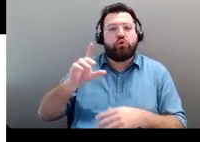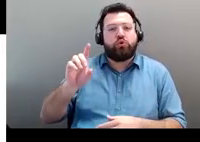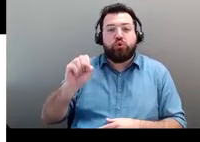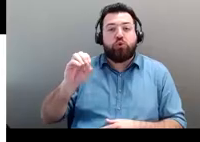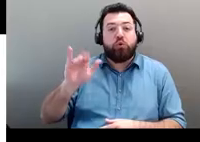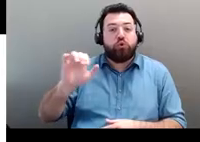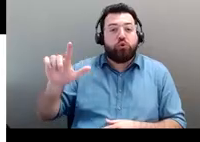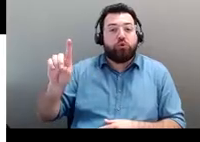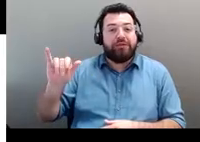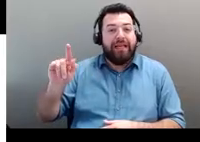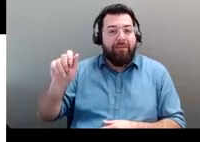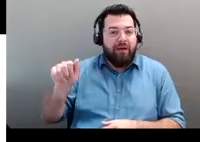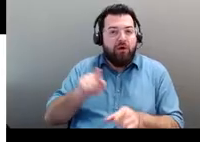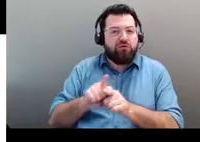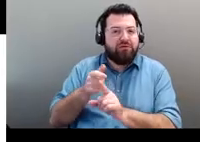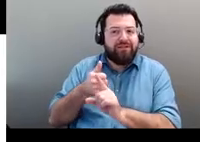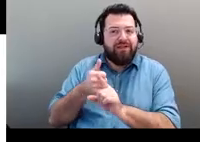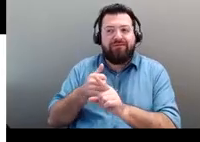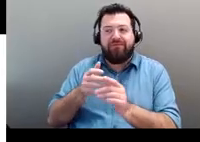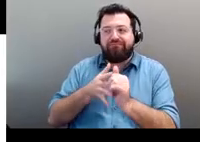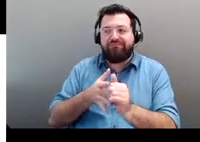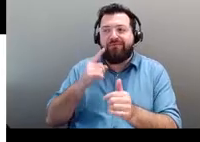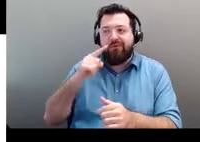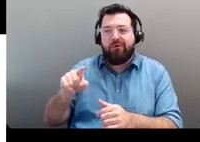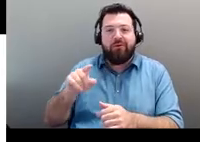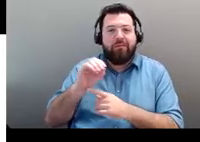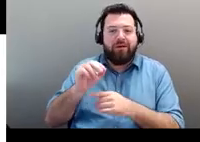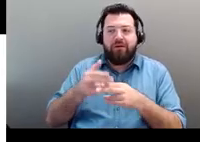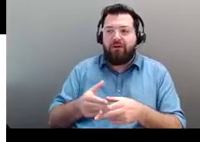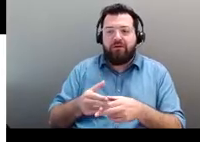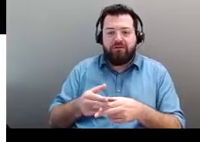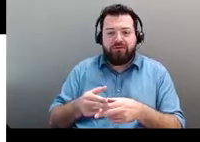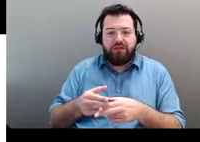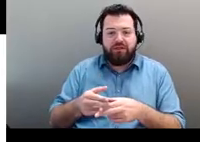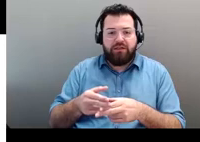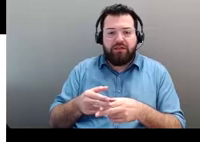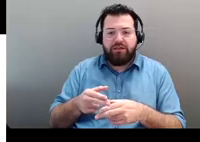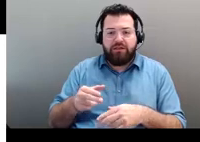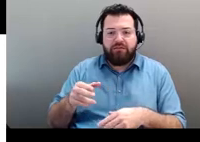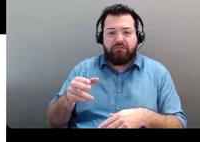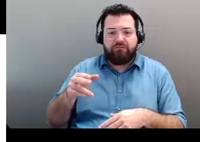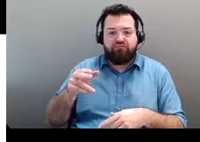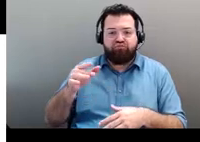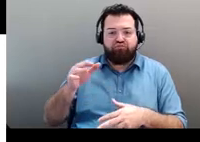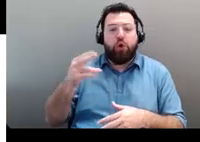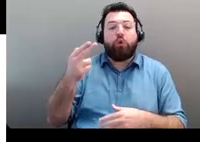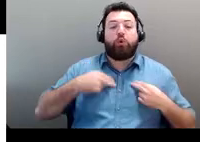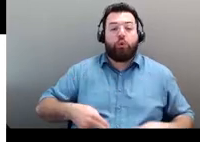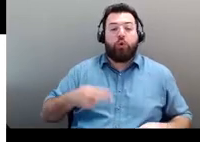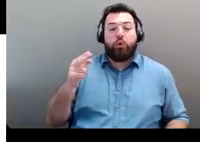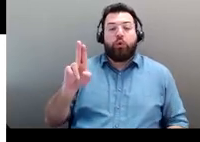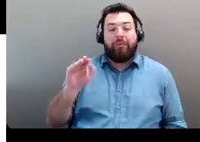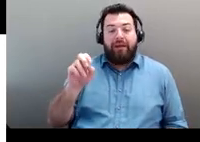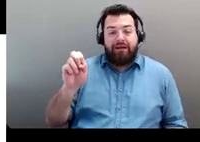Center of Humane Technology. And recently, a few months ago, he